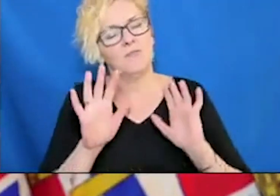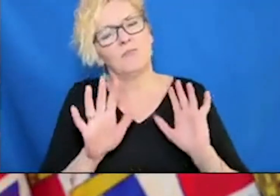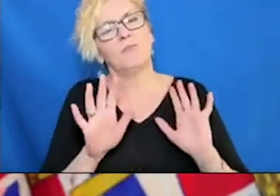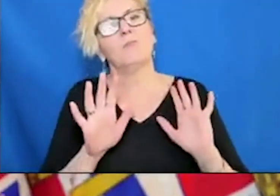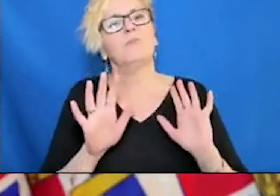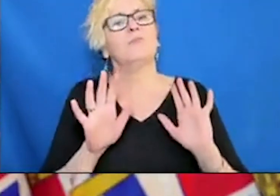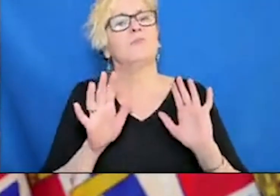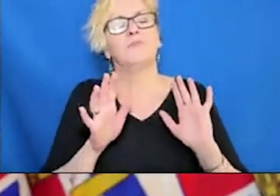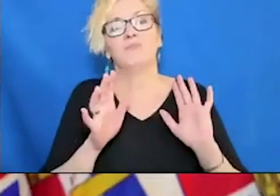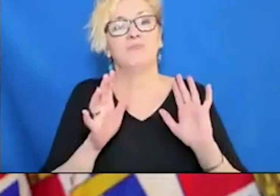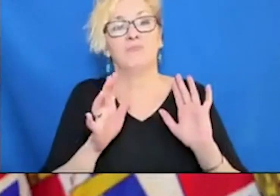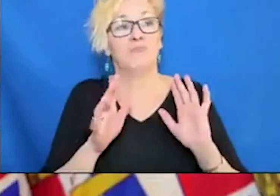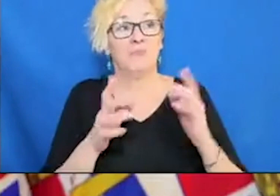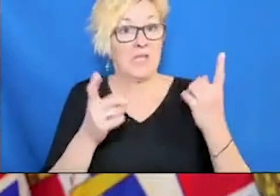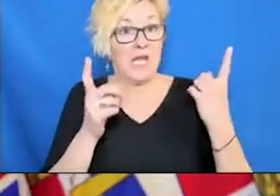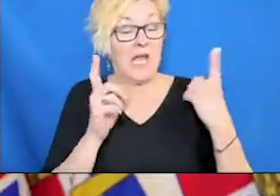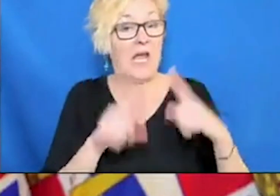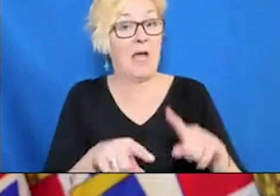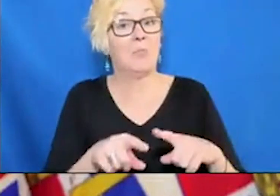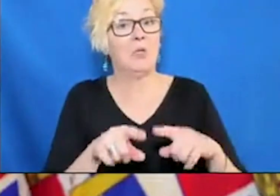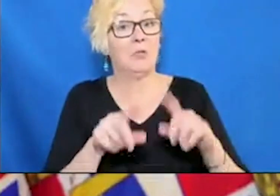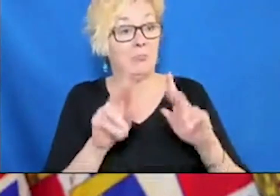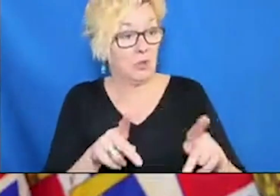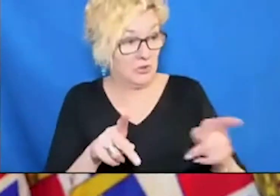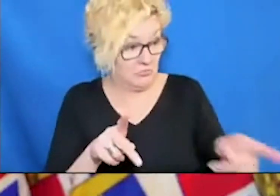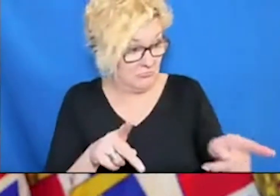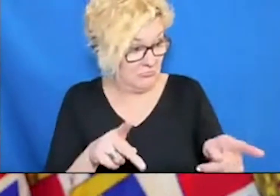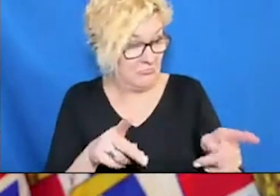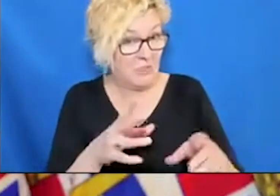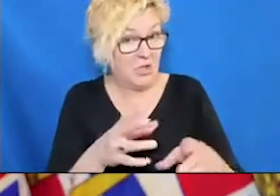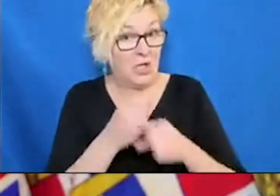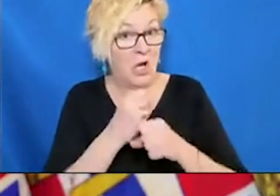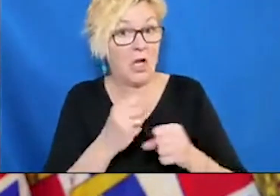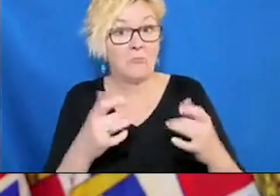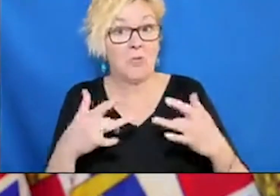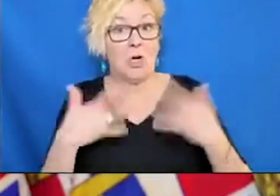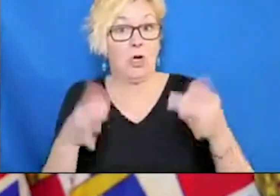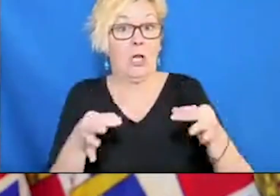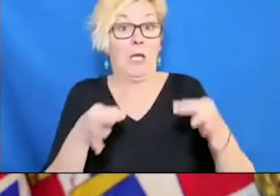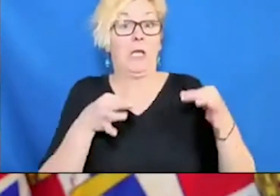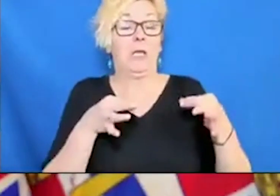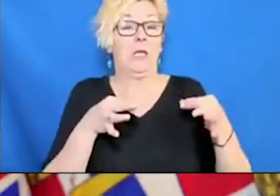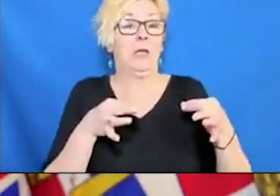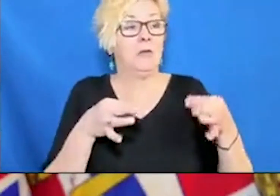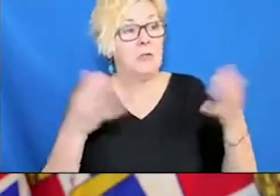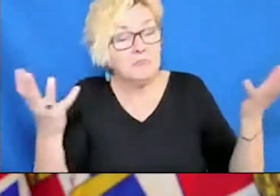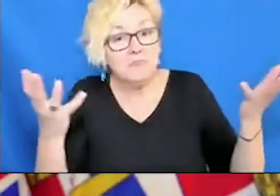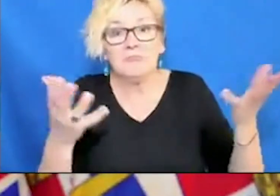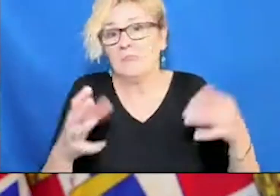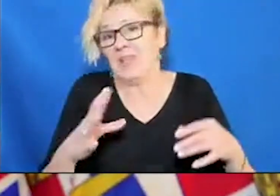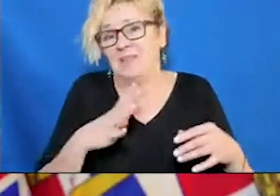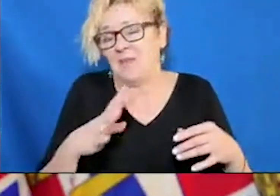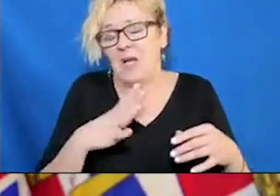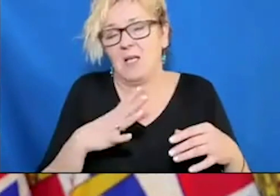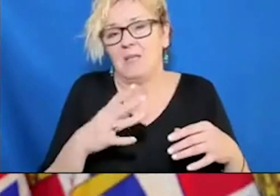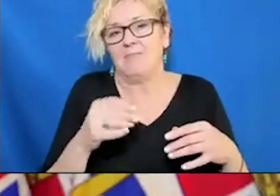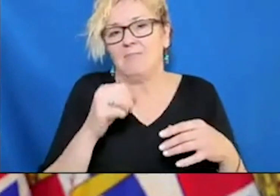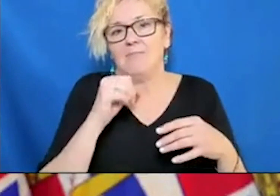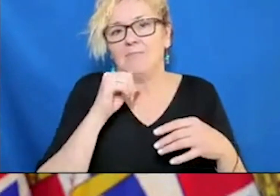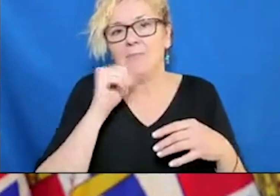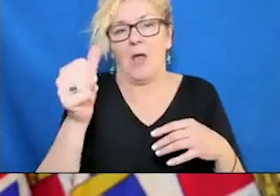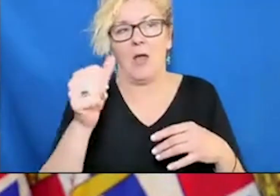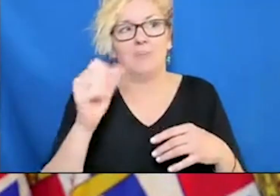the appointments to match the vaccine that we have. So there are slight differences in different parts of the province, as we